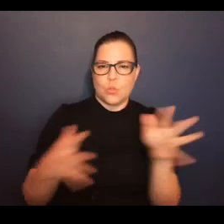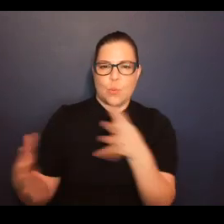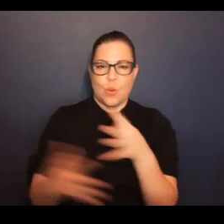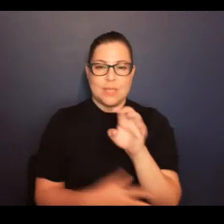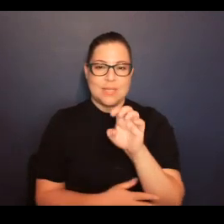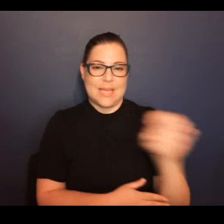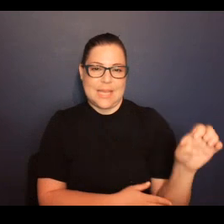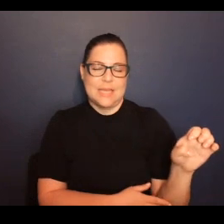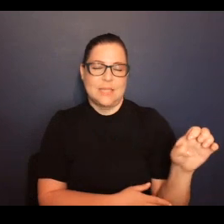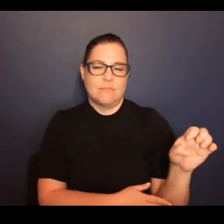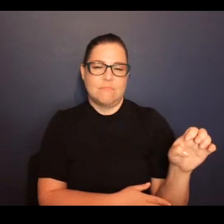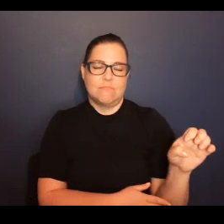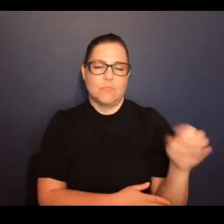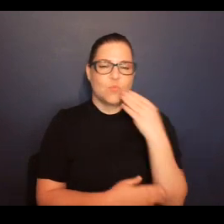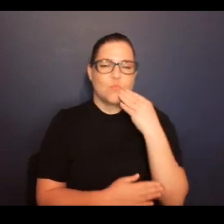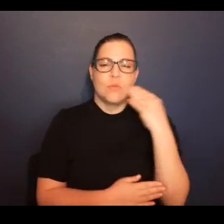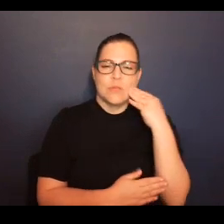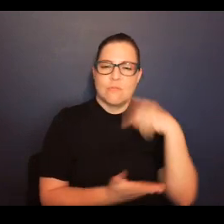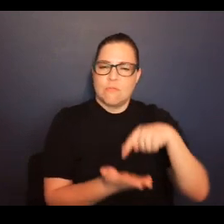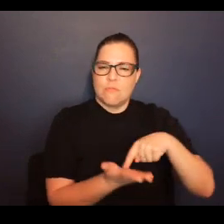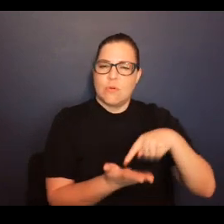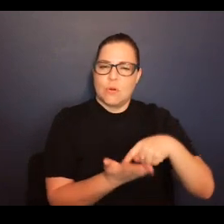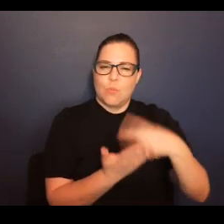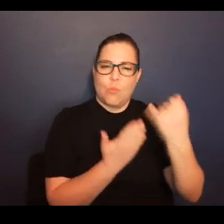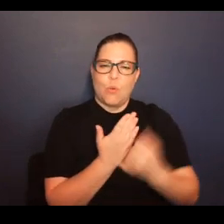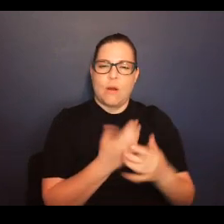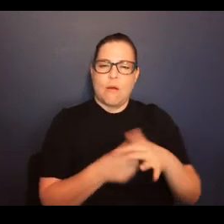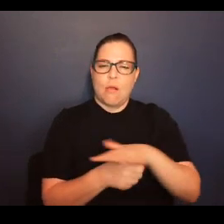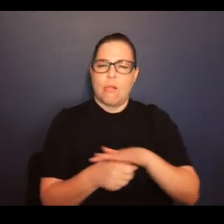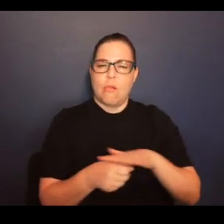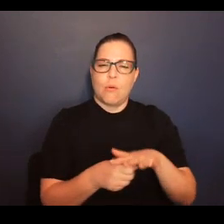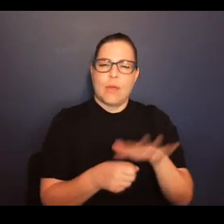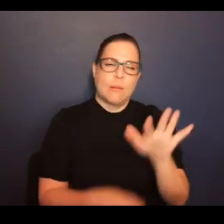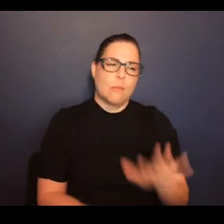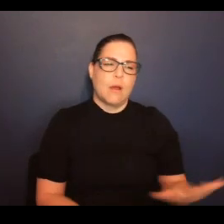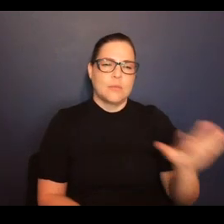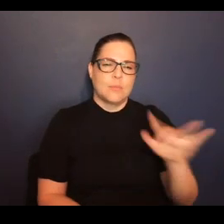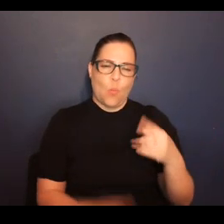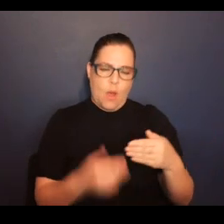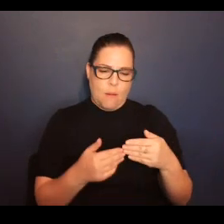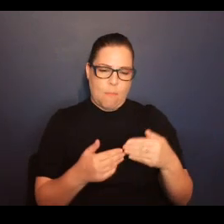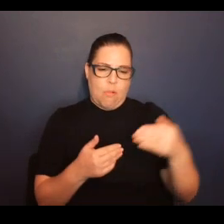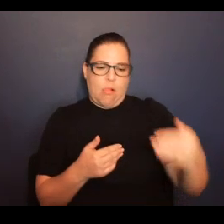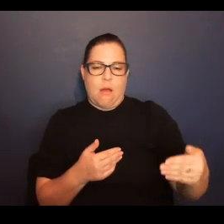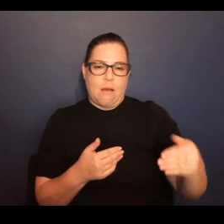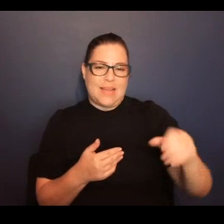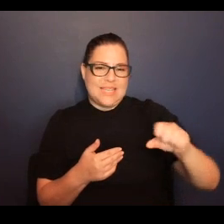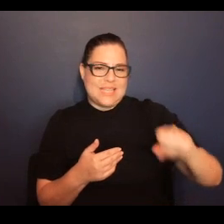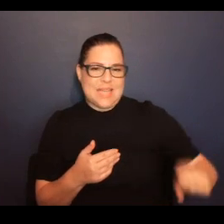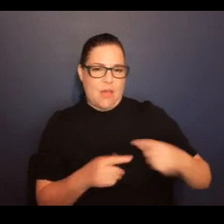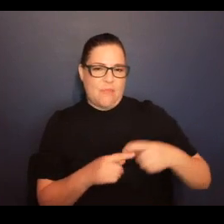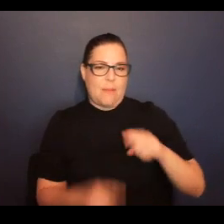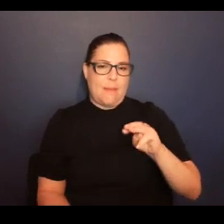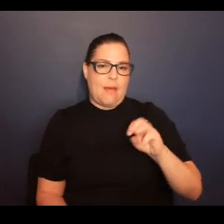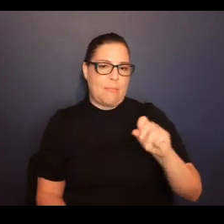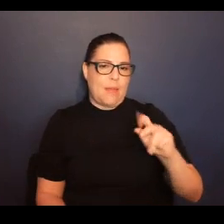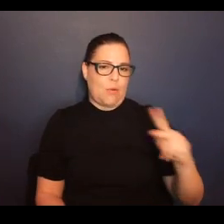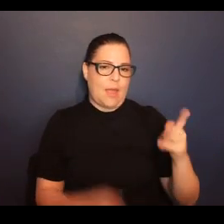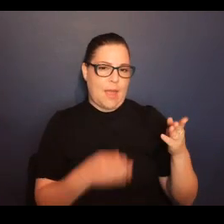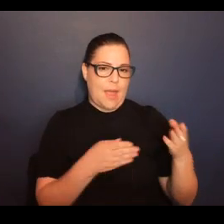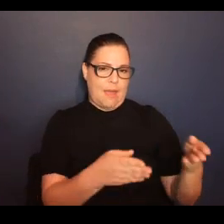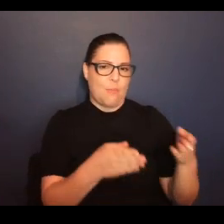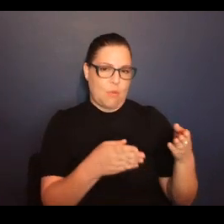affordable housing project. This project is located approximately a block south of MLK